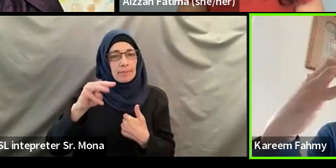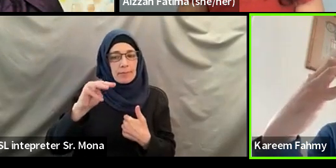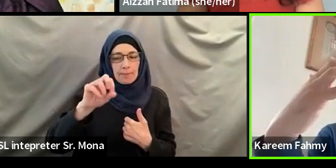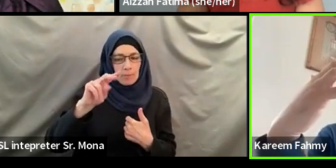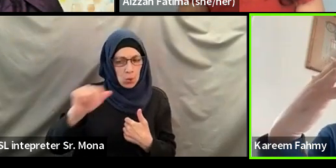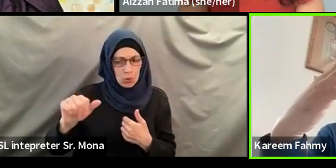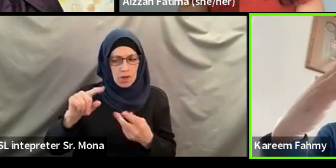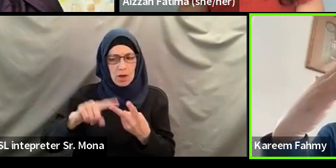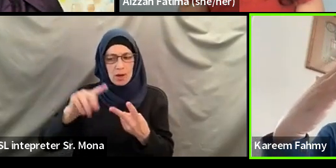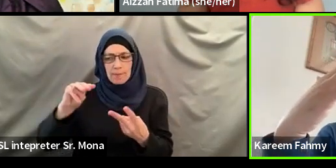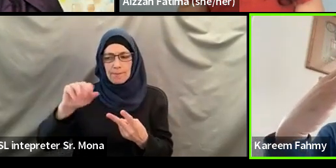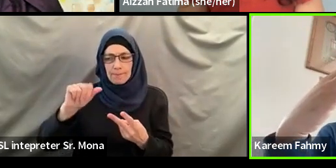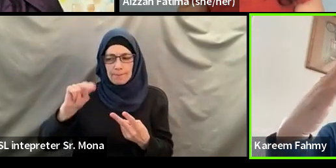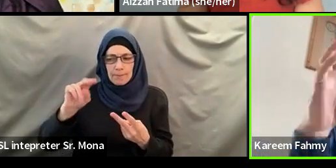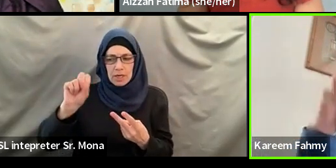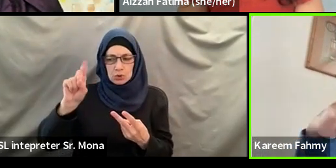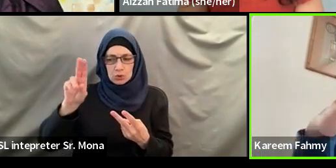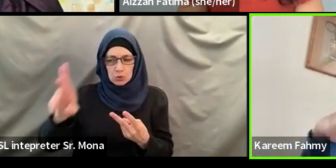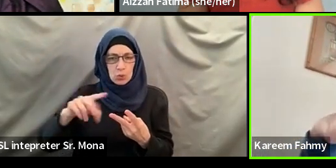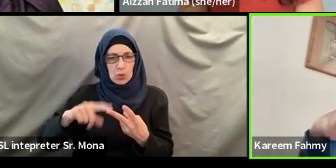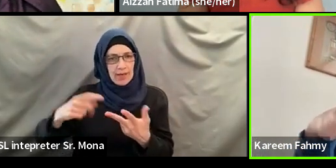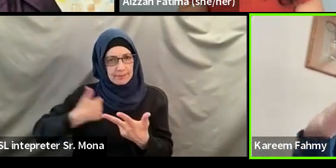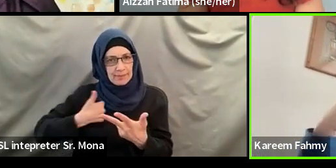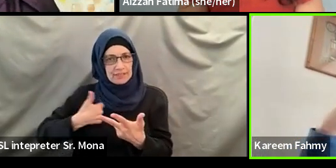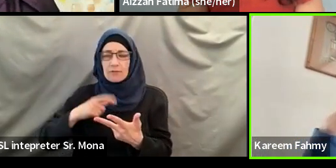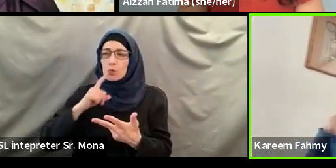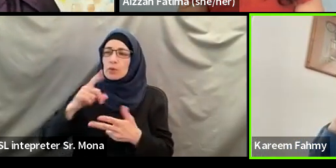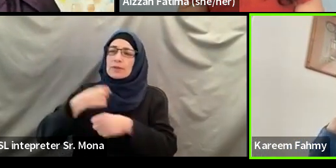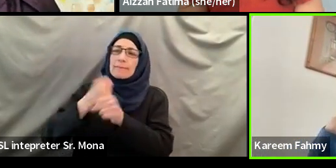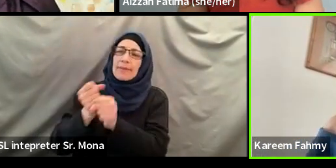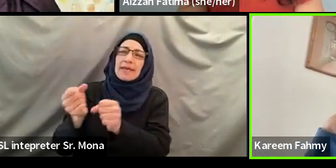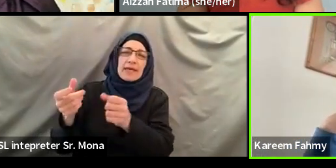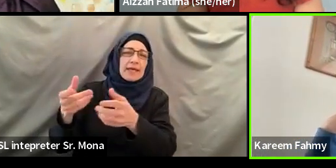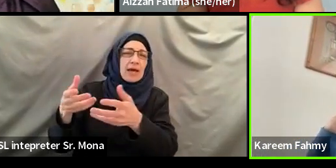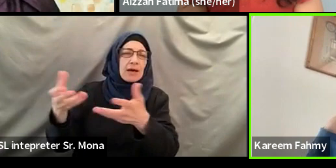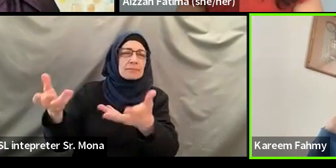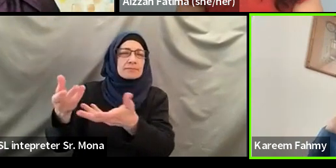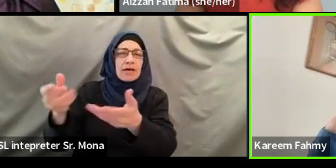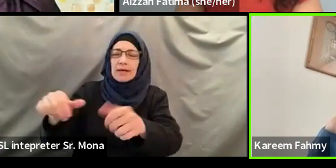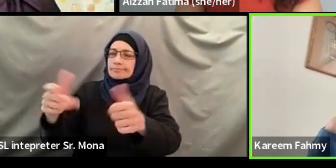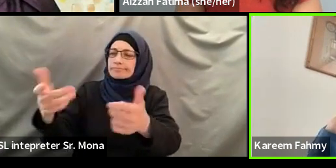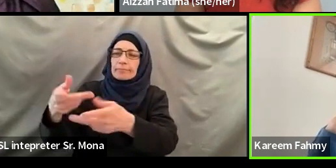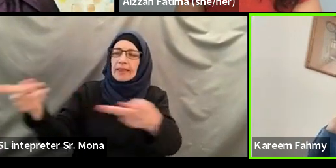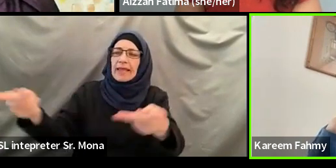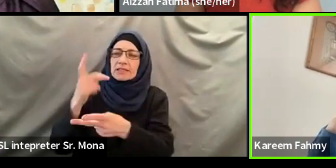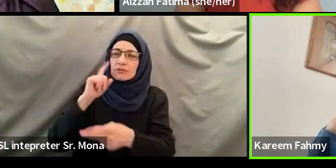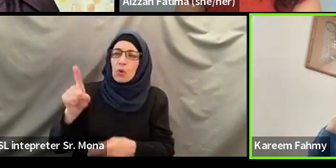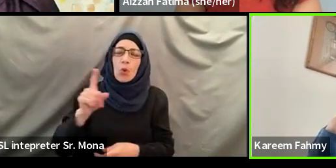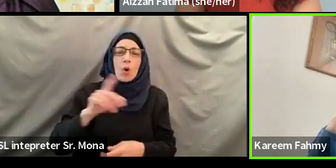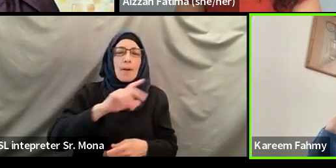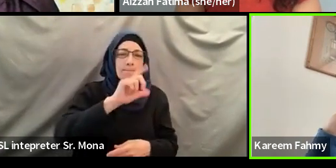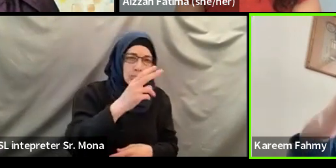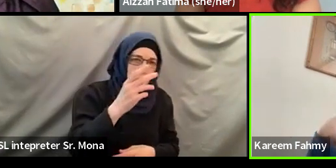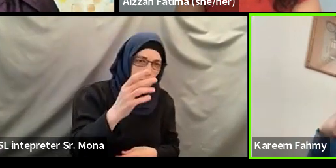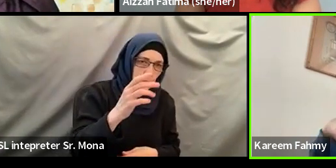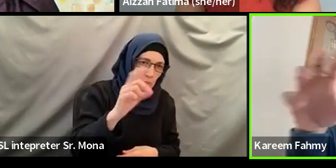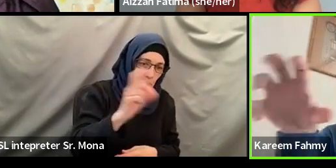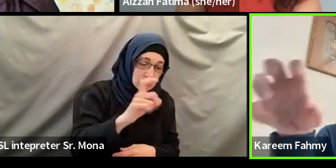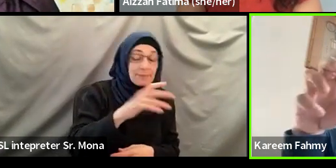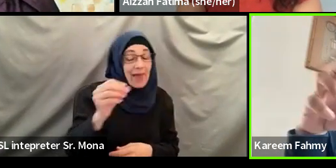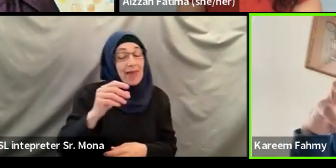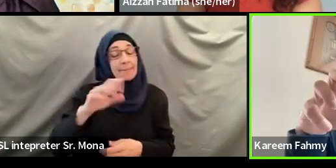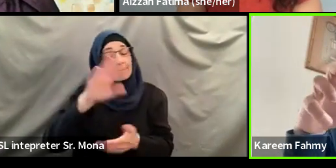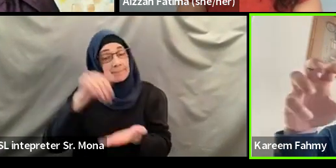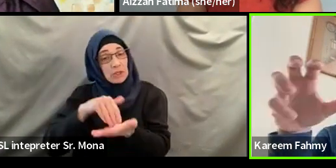creating a space for not specifically just Muslim writers, but you know, Middle Eastern writers to have a home. And now